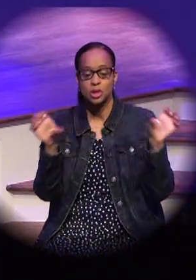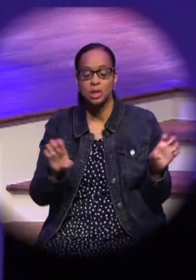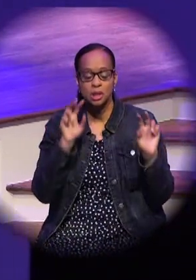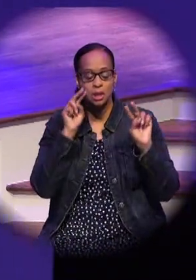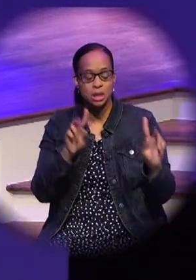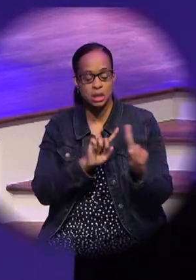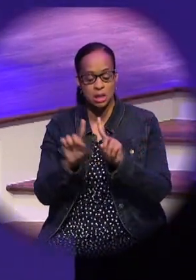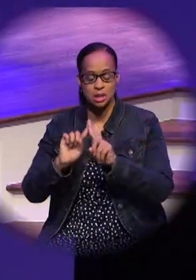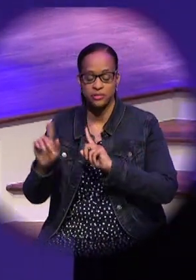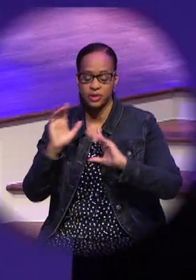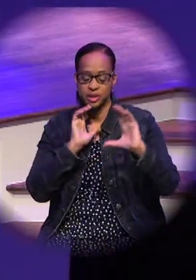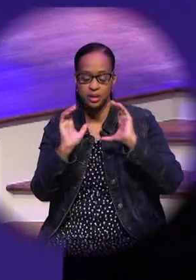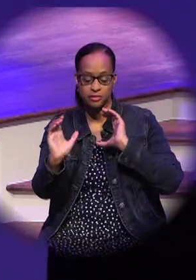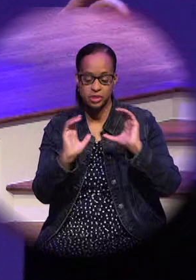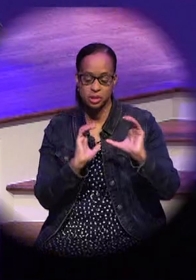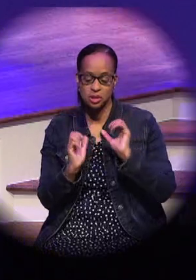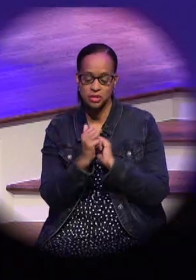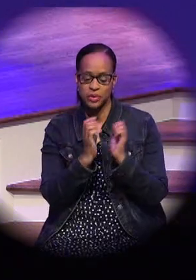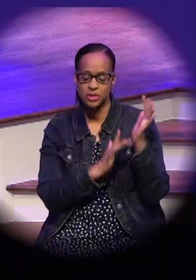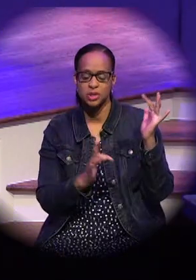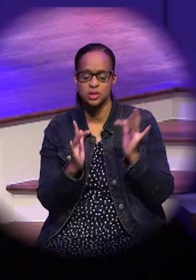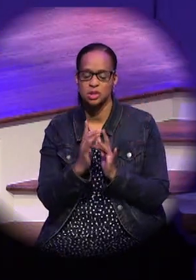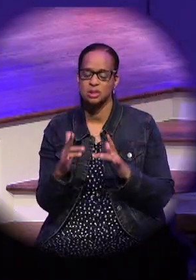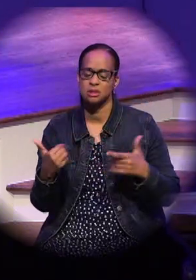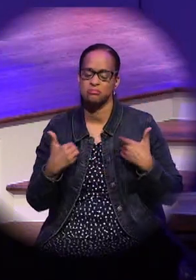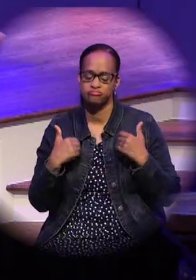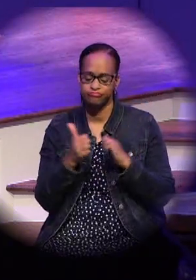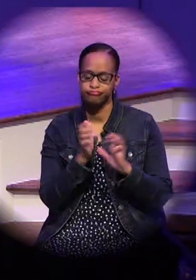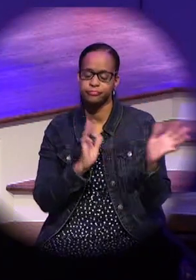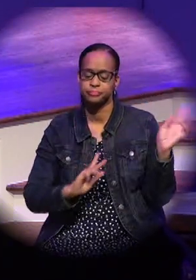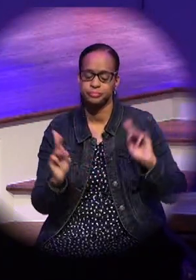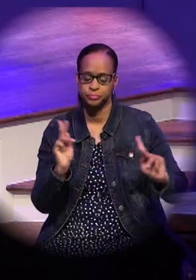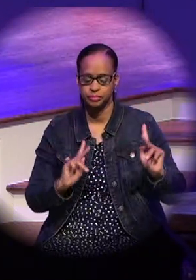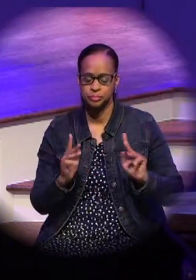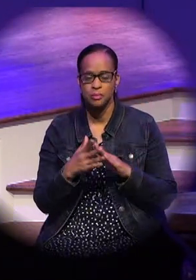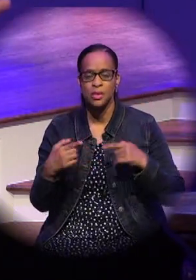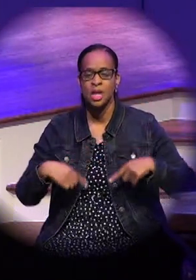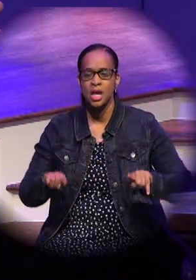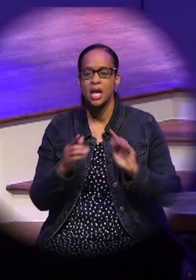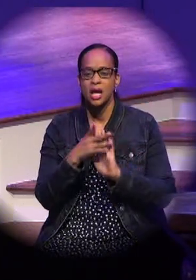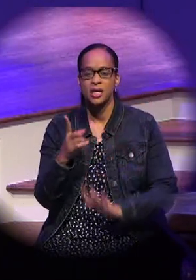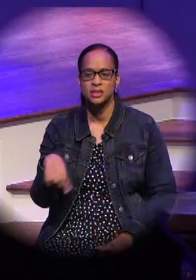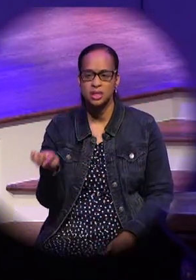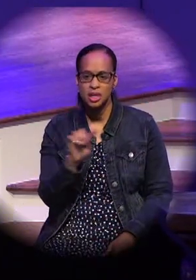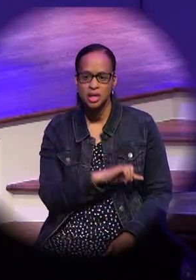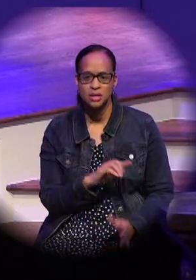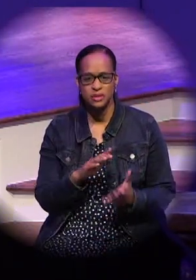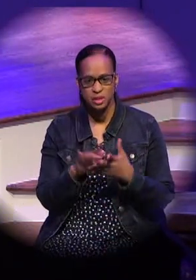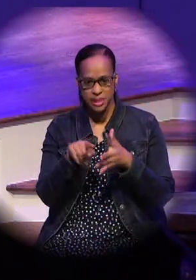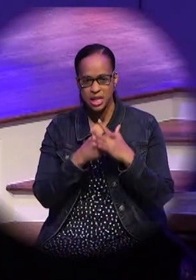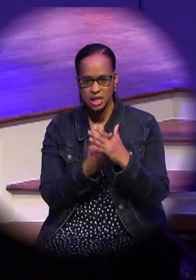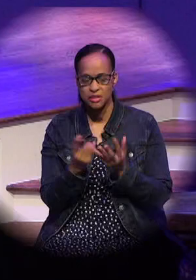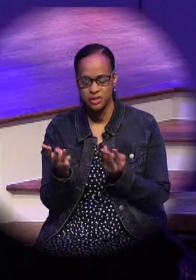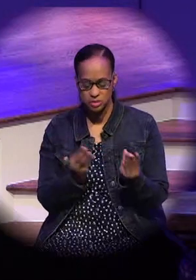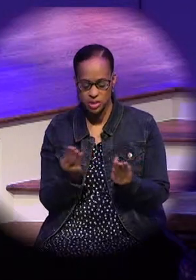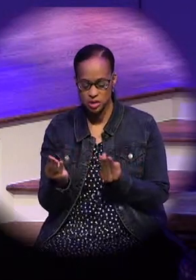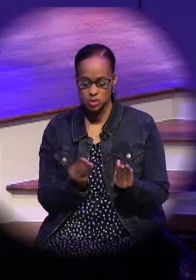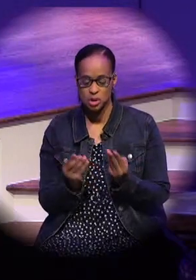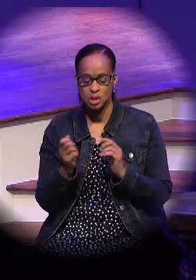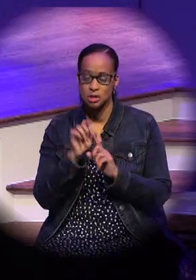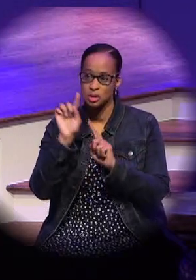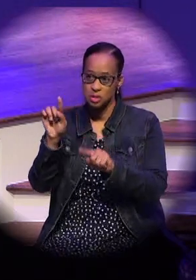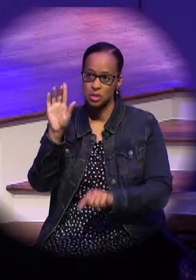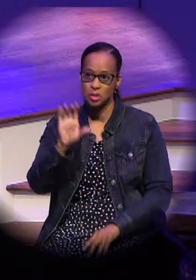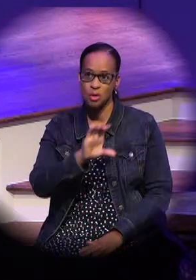different conversations that Jesus had with people as he journeys really from the beginning of his ministry to the cross.